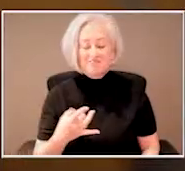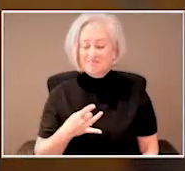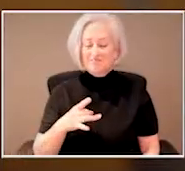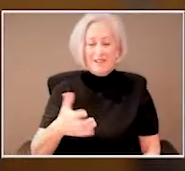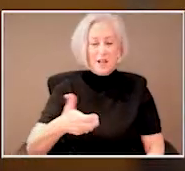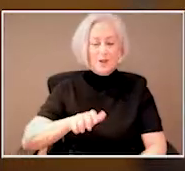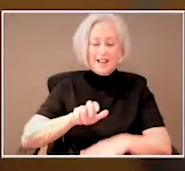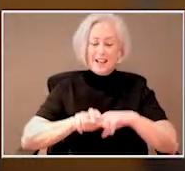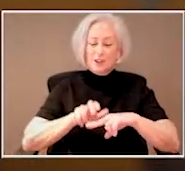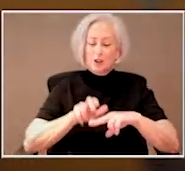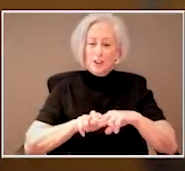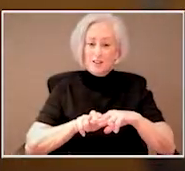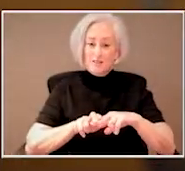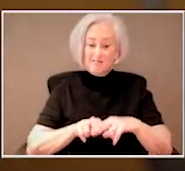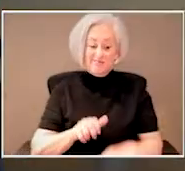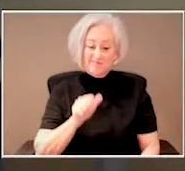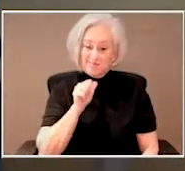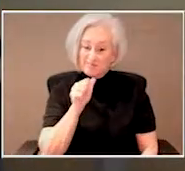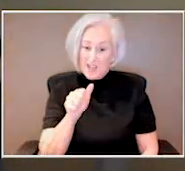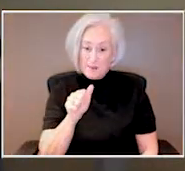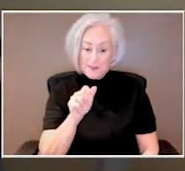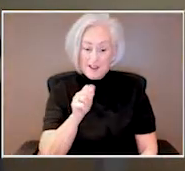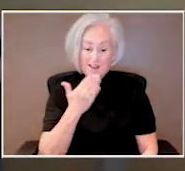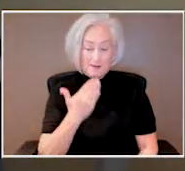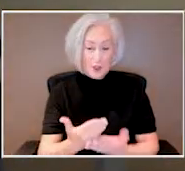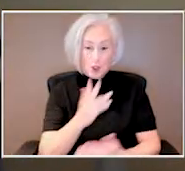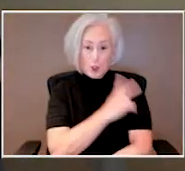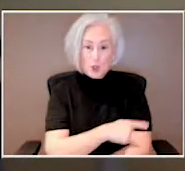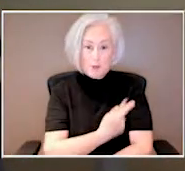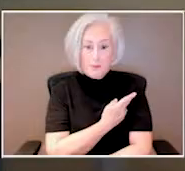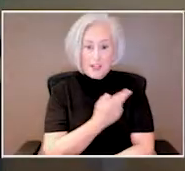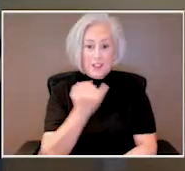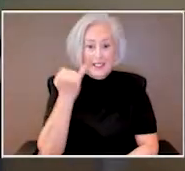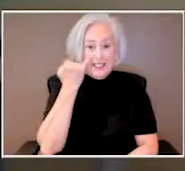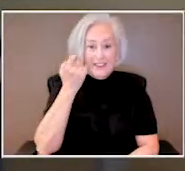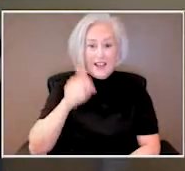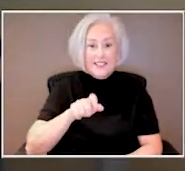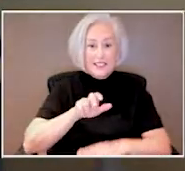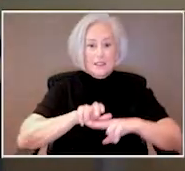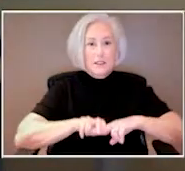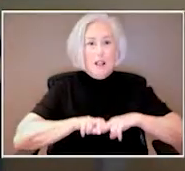patient if you make me stay at home and sit in a chair all day.